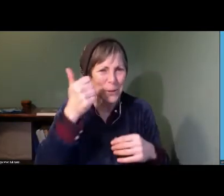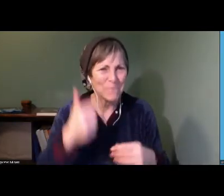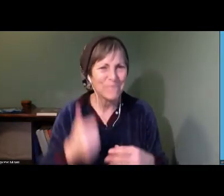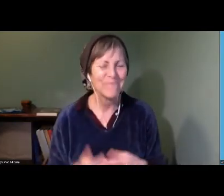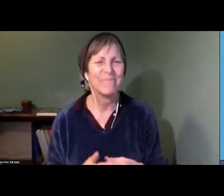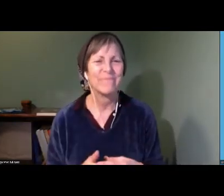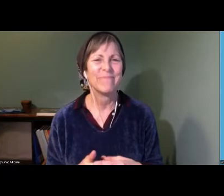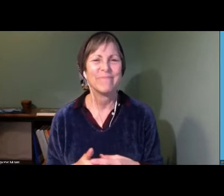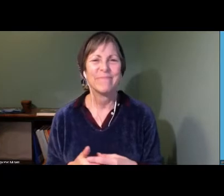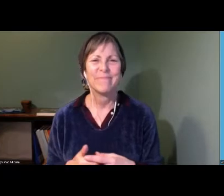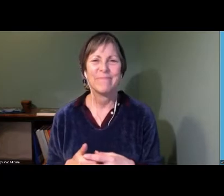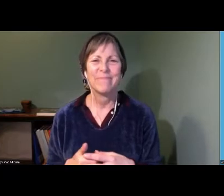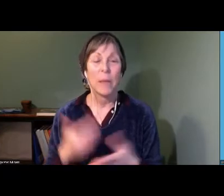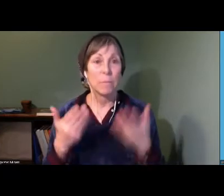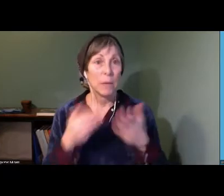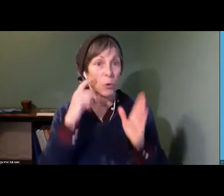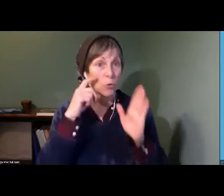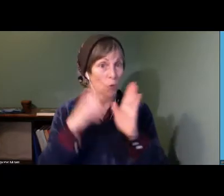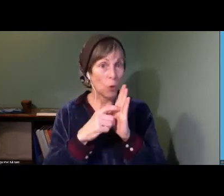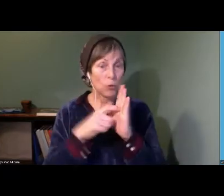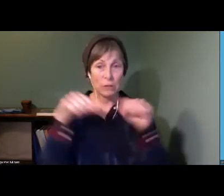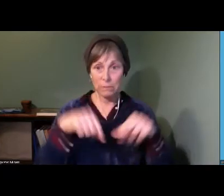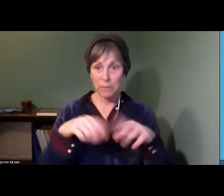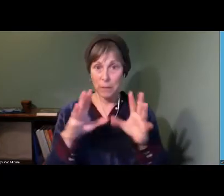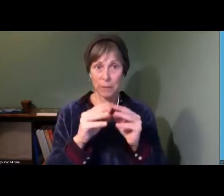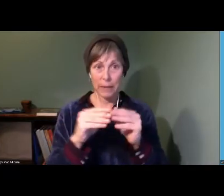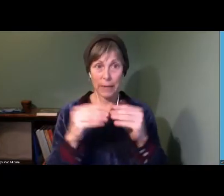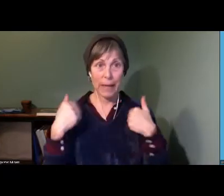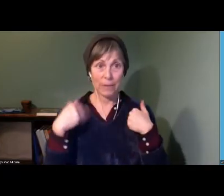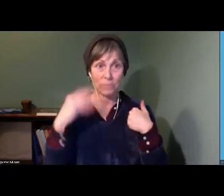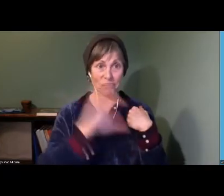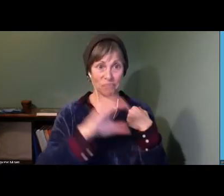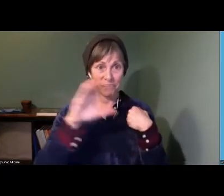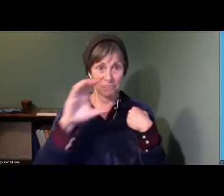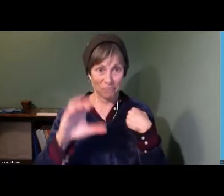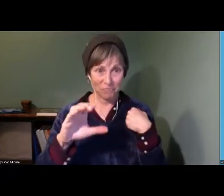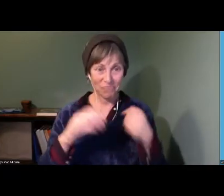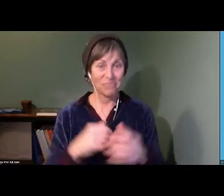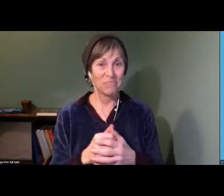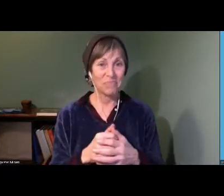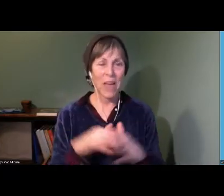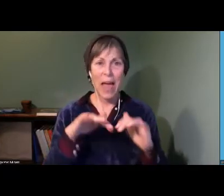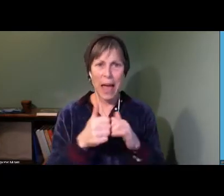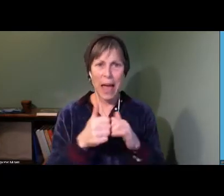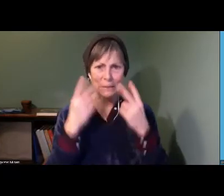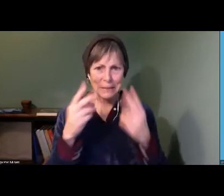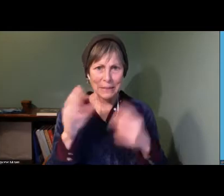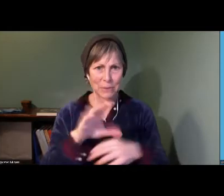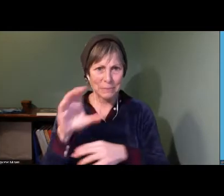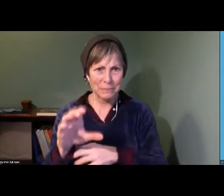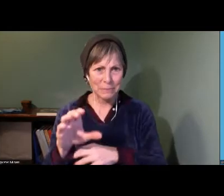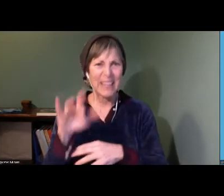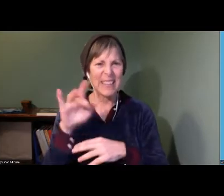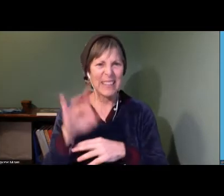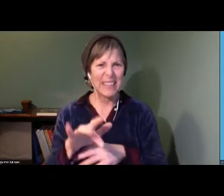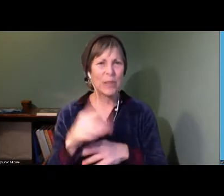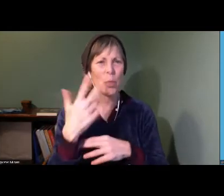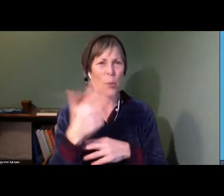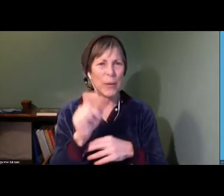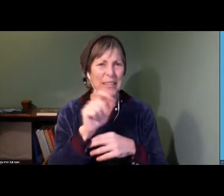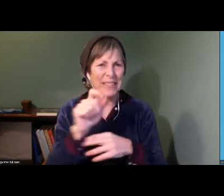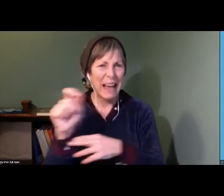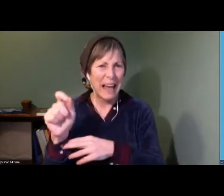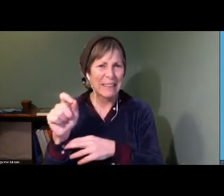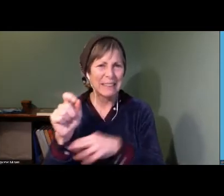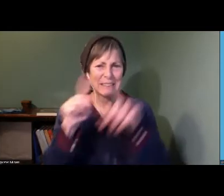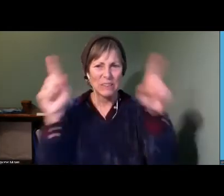You may have noticed that this meeting has closed captioning. You can access closed captioning by clicking the three dots at the bottom of your